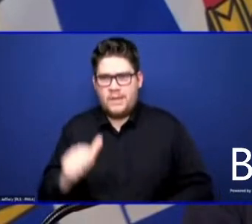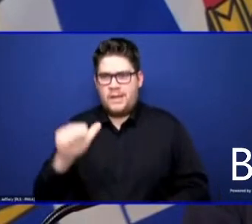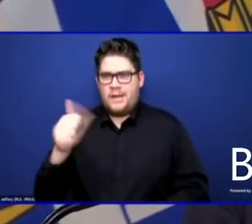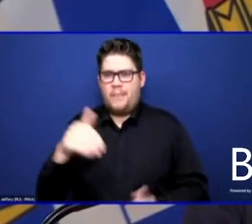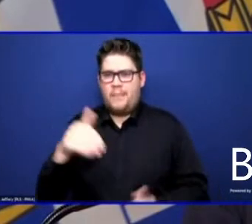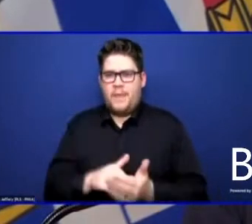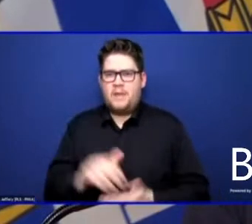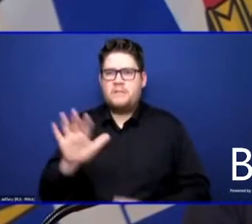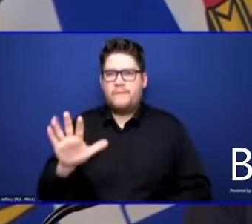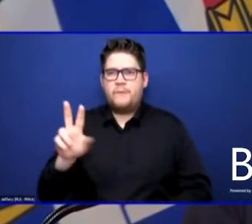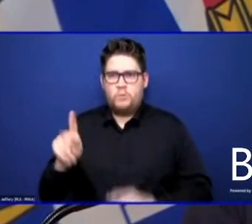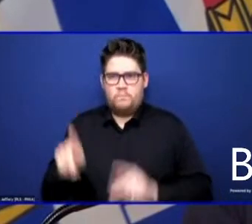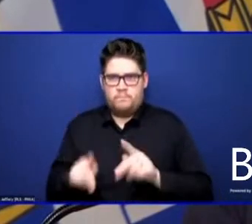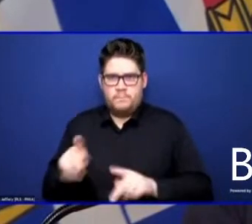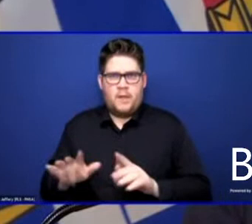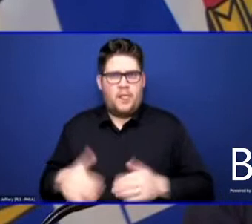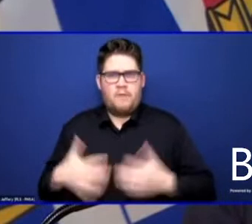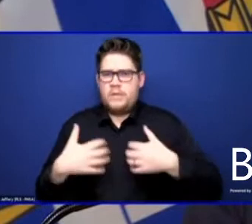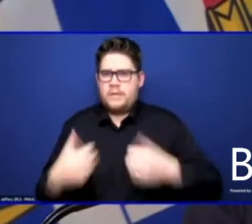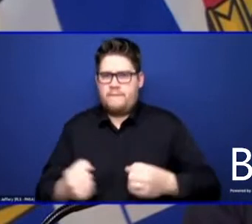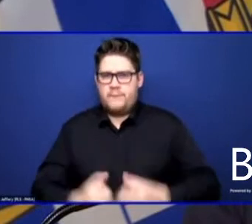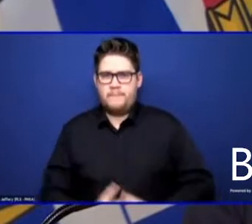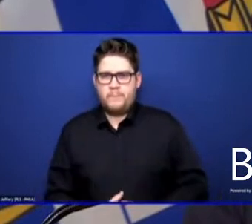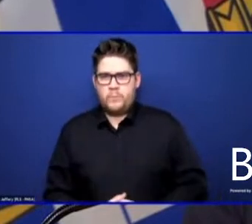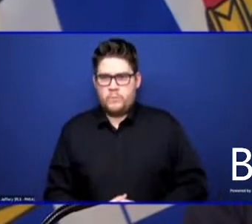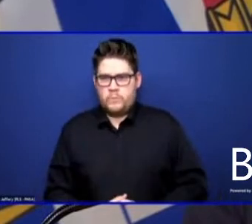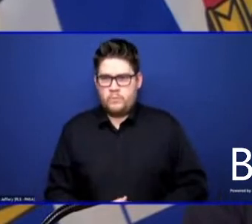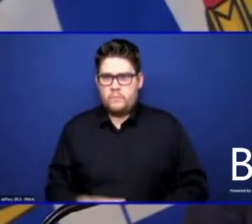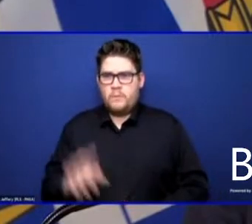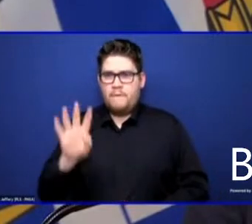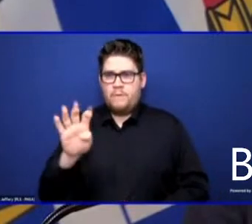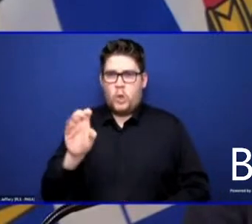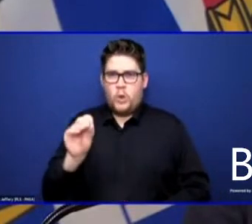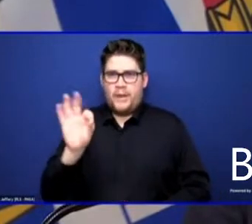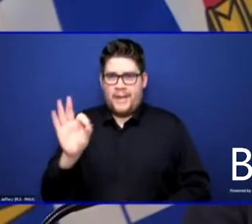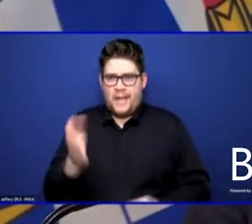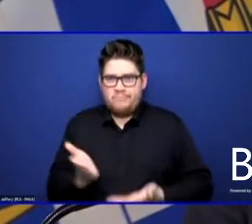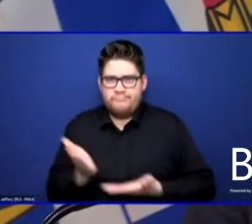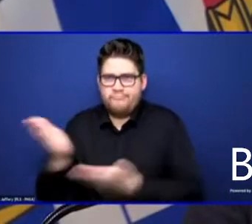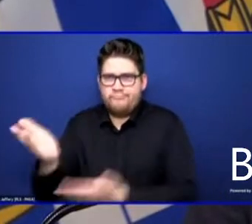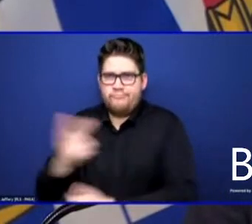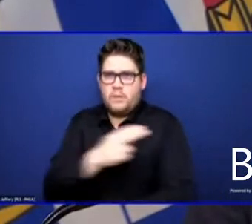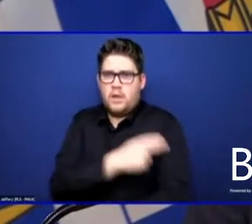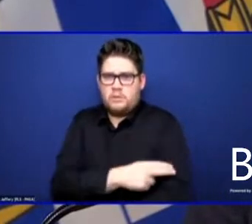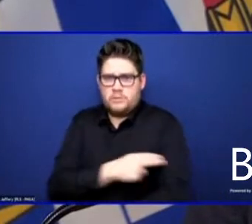hospital, 125 in critical care or ICU. There are